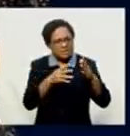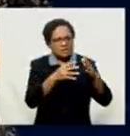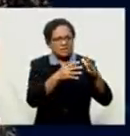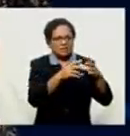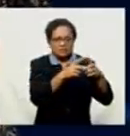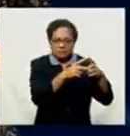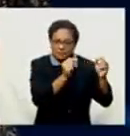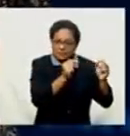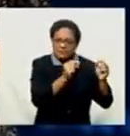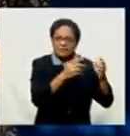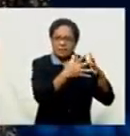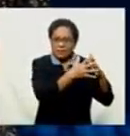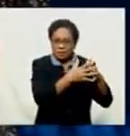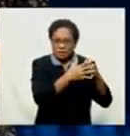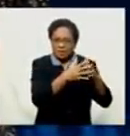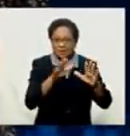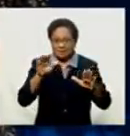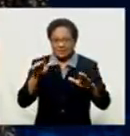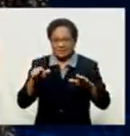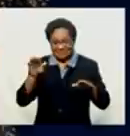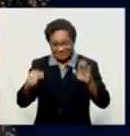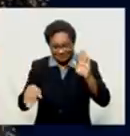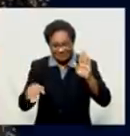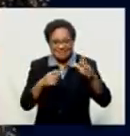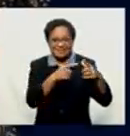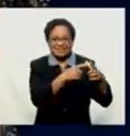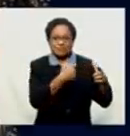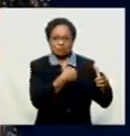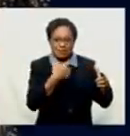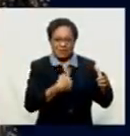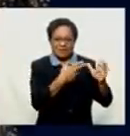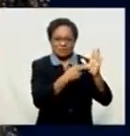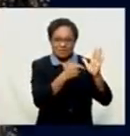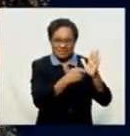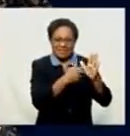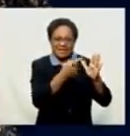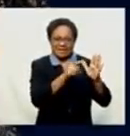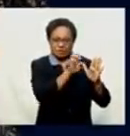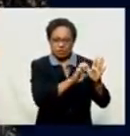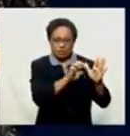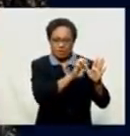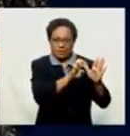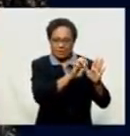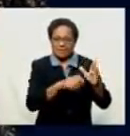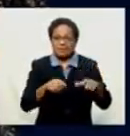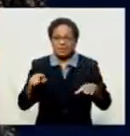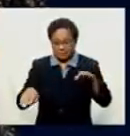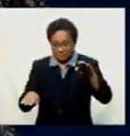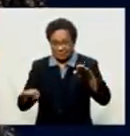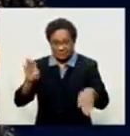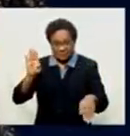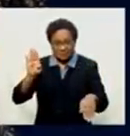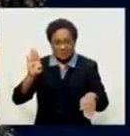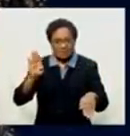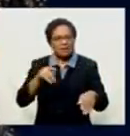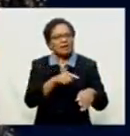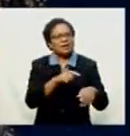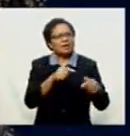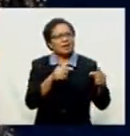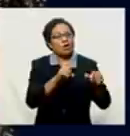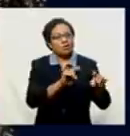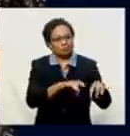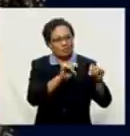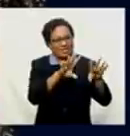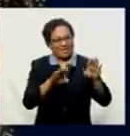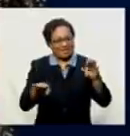yen. It lost ground against the Chinese yuan, the New Zealand dollar and the euro. It gained against one of our major trading partners, the Aussie